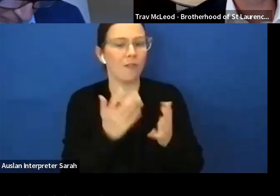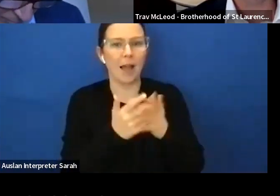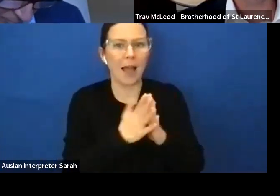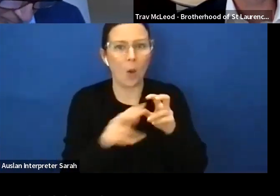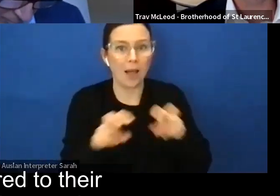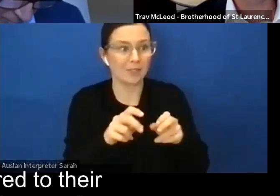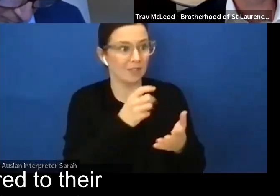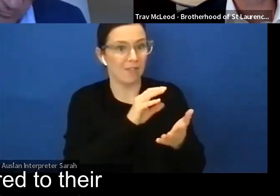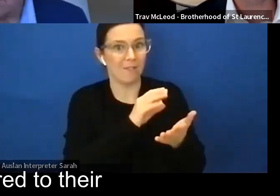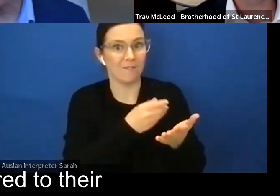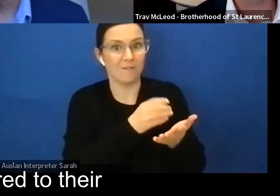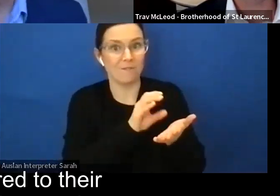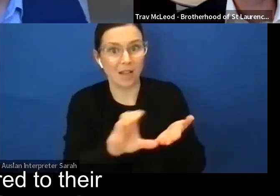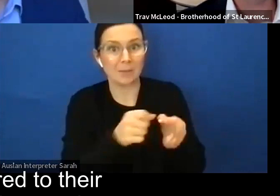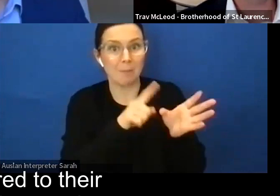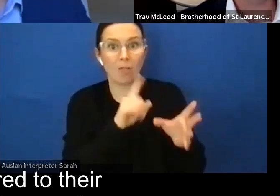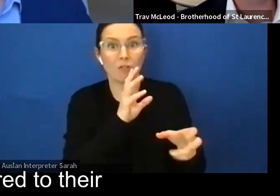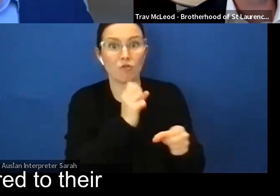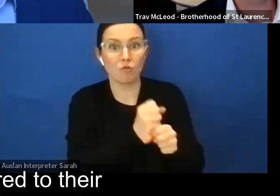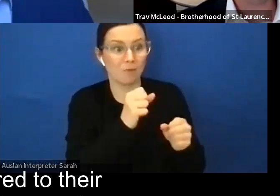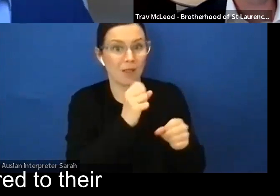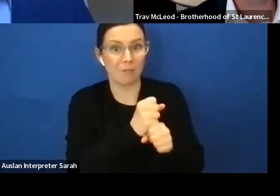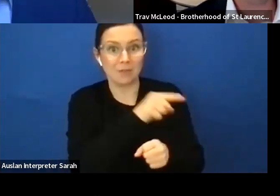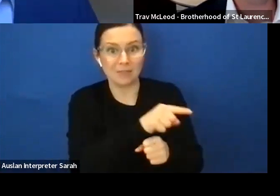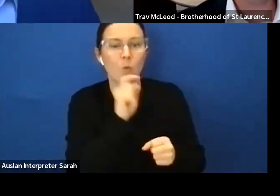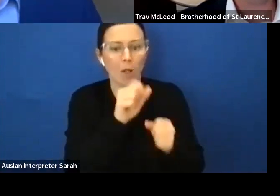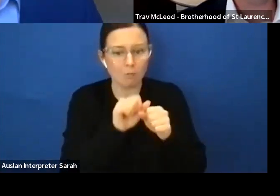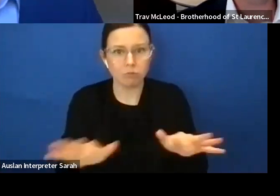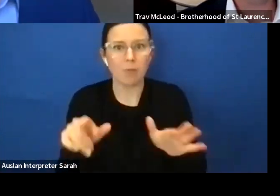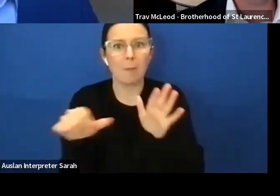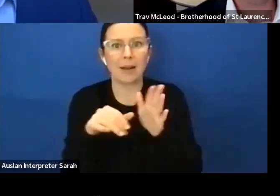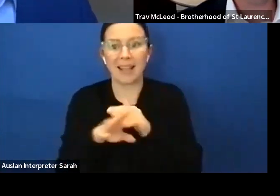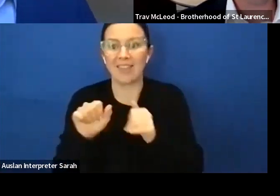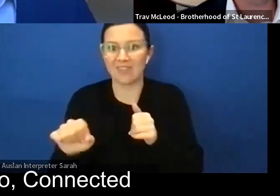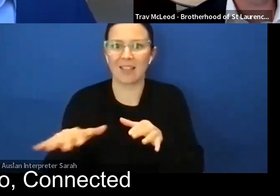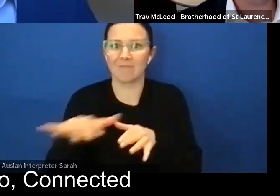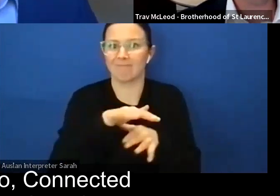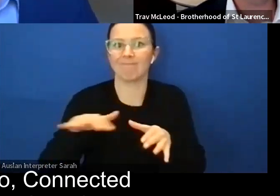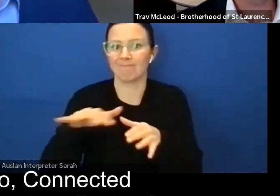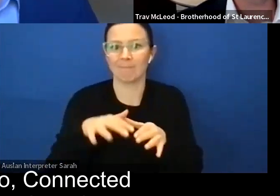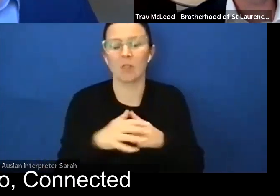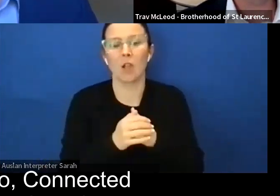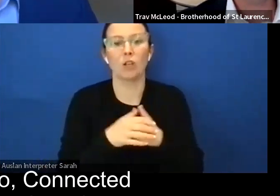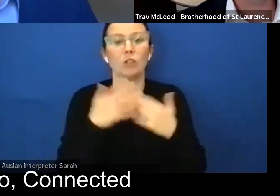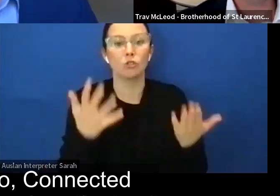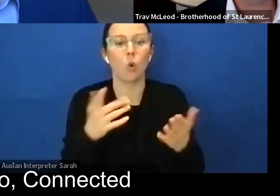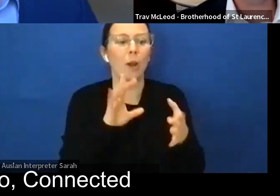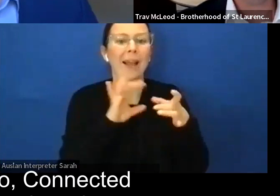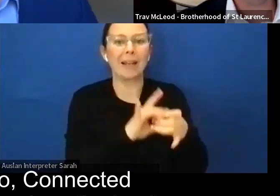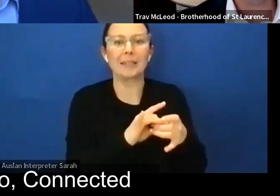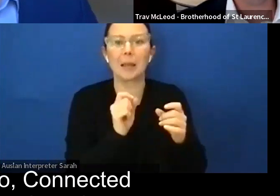funded by the grant are delivered to their people in their own places and on their own country. So in doing so, Connected